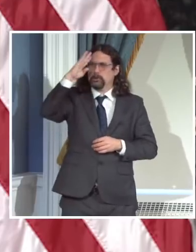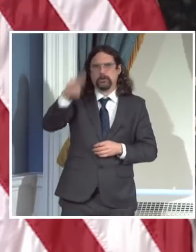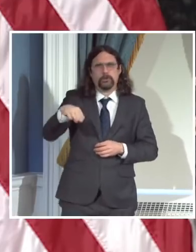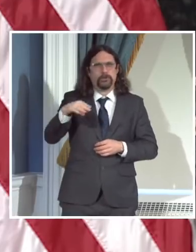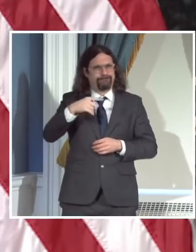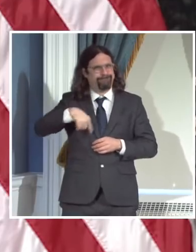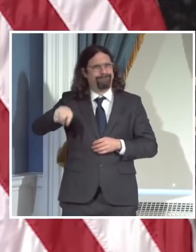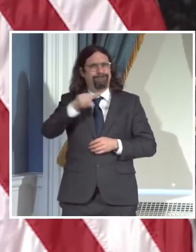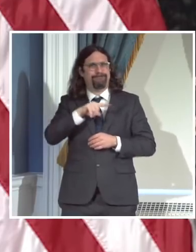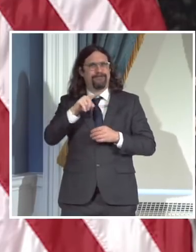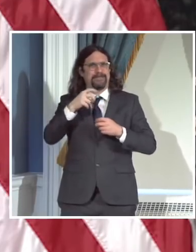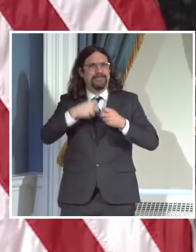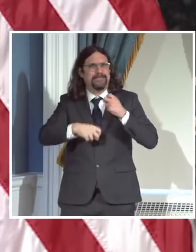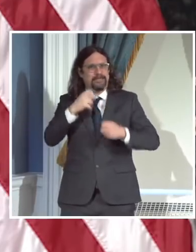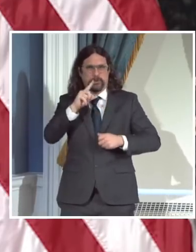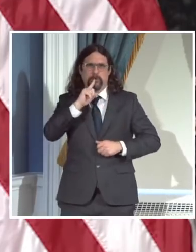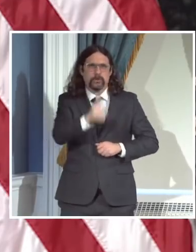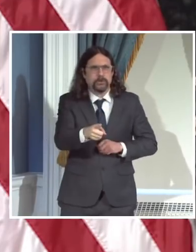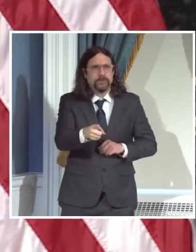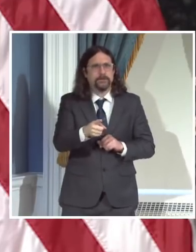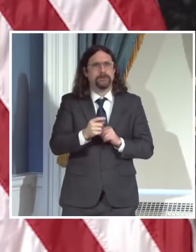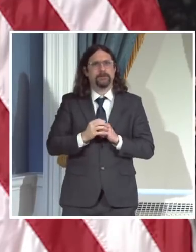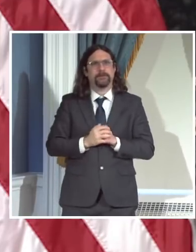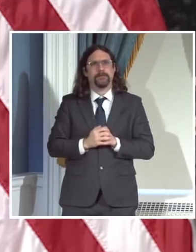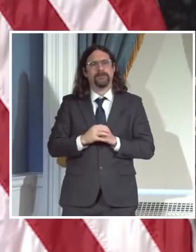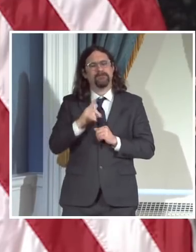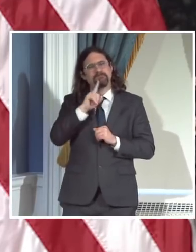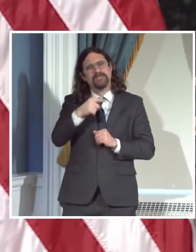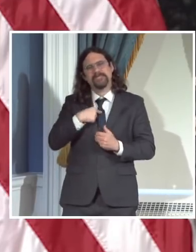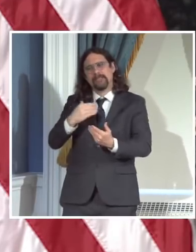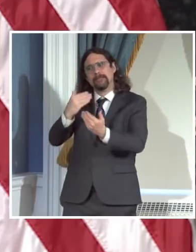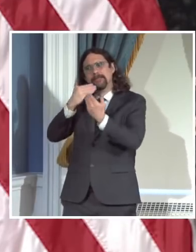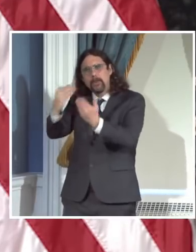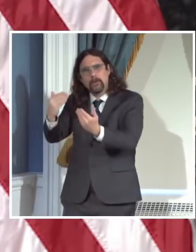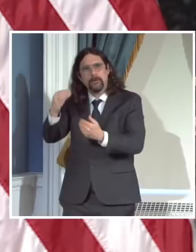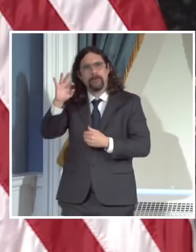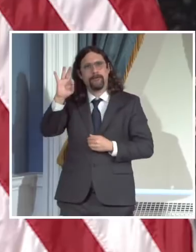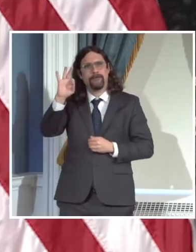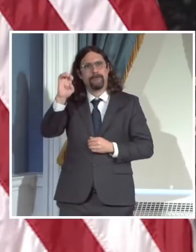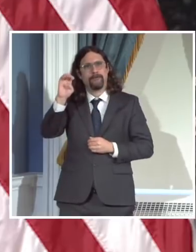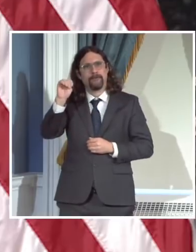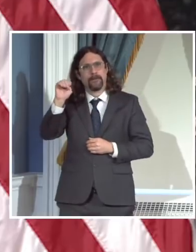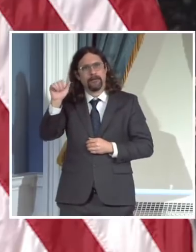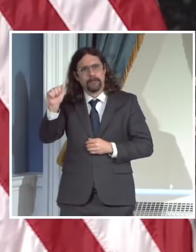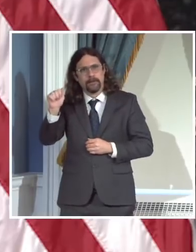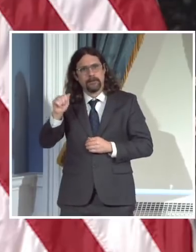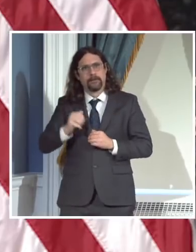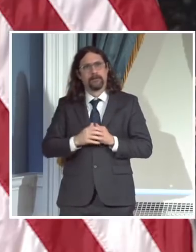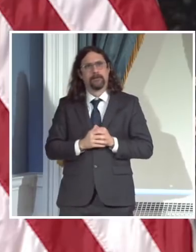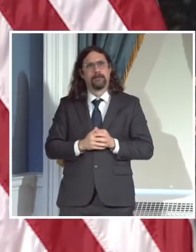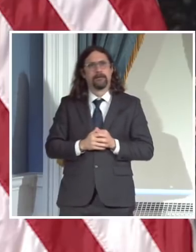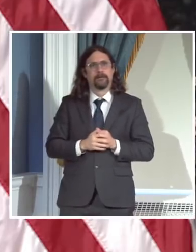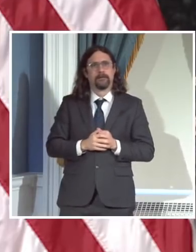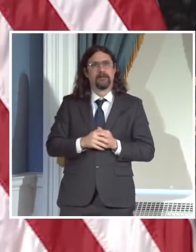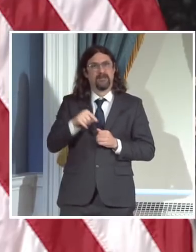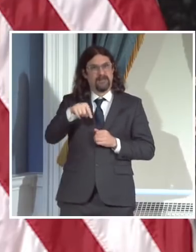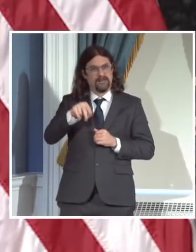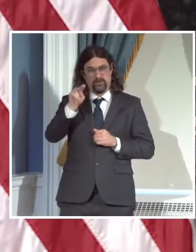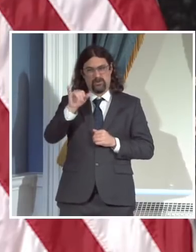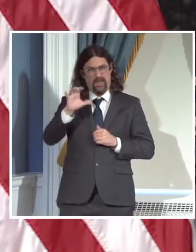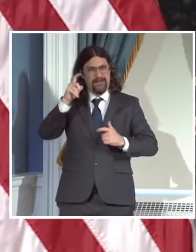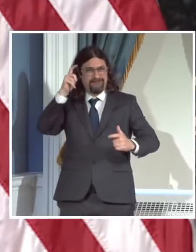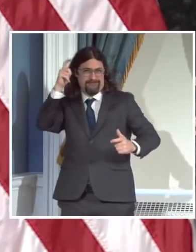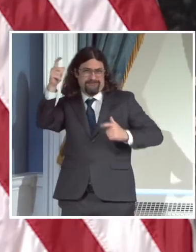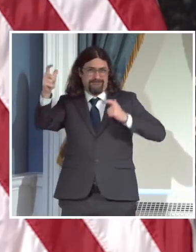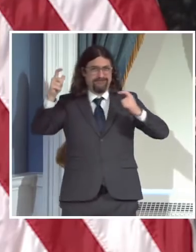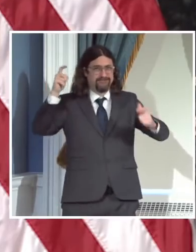thanks to him on behalf of all 8.6 million New Yorkers for everything FEMA has done already, and we are so especially appreciative